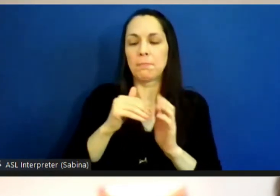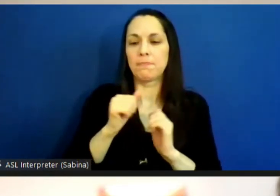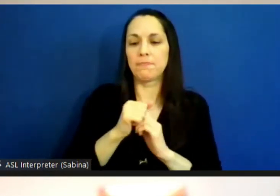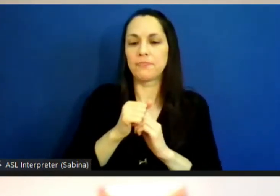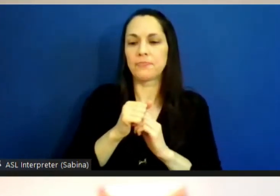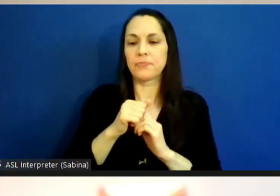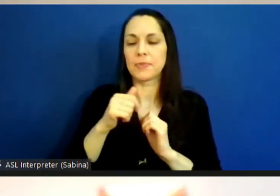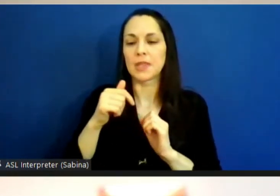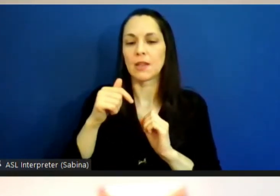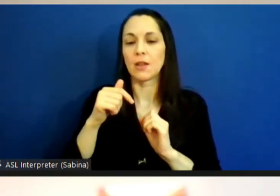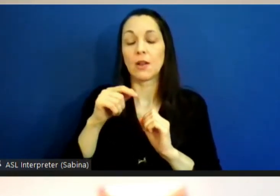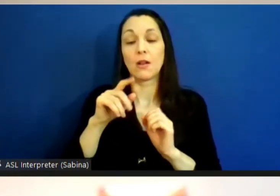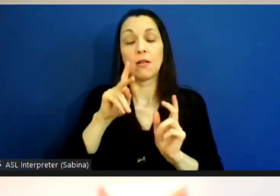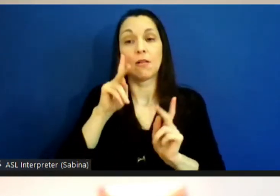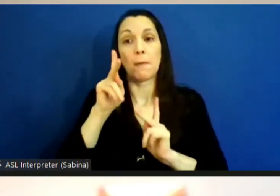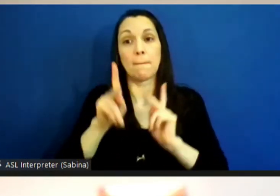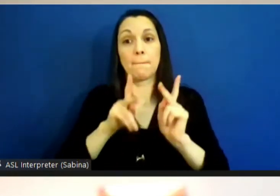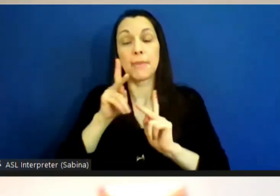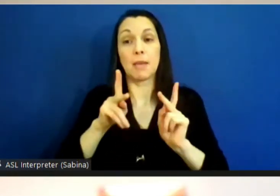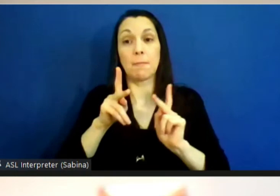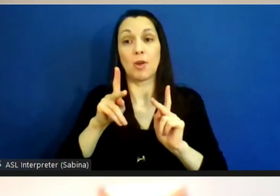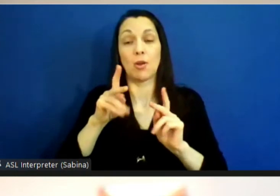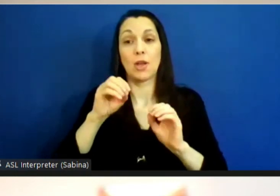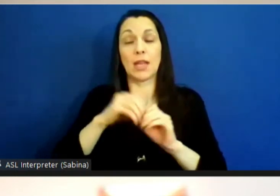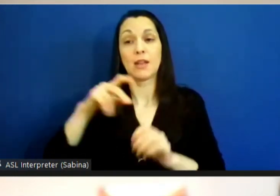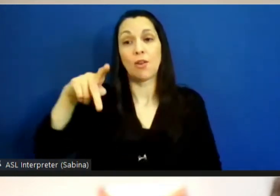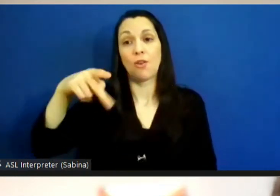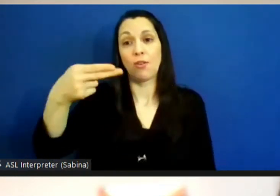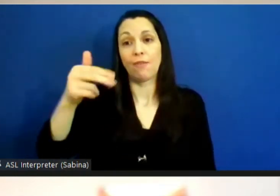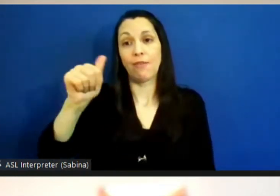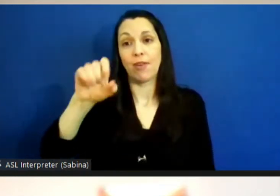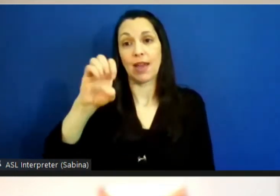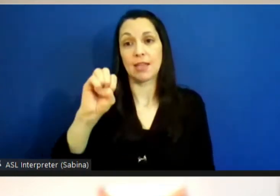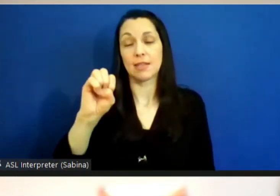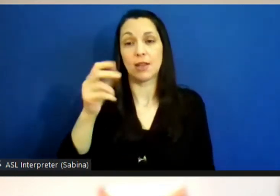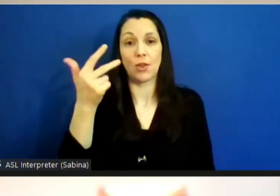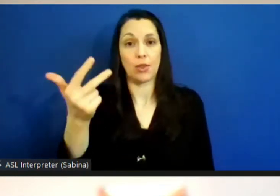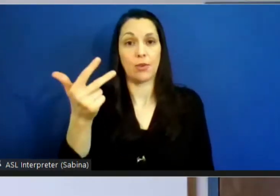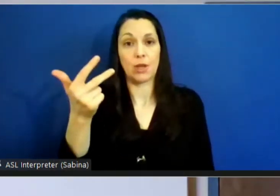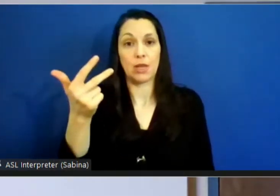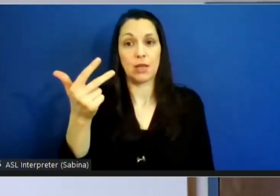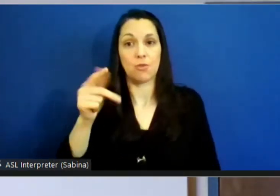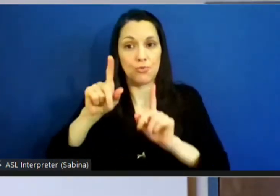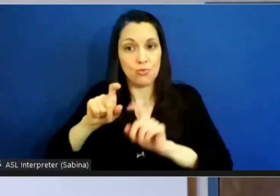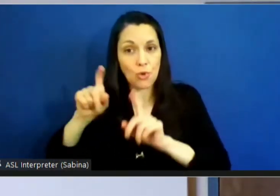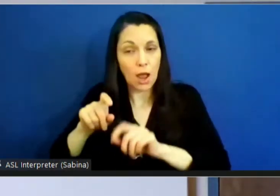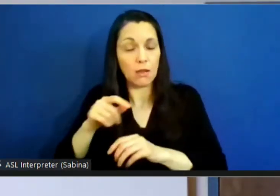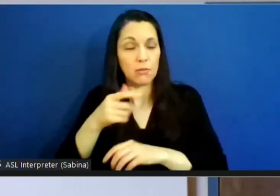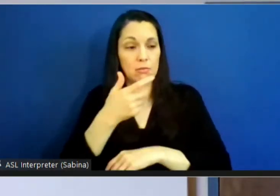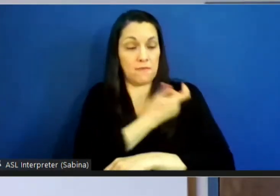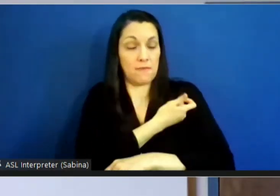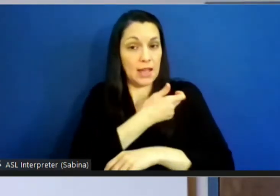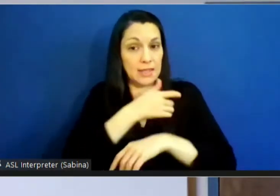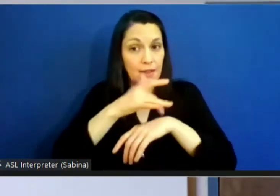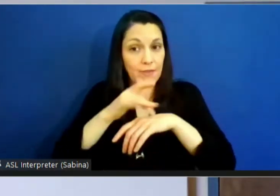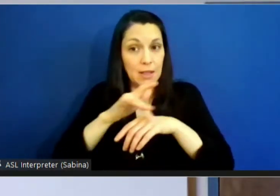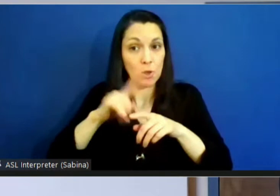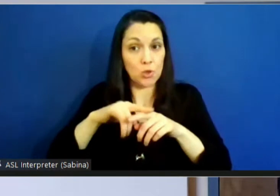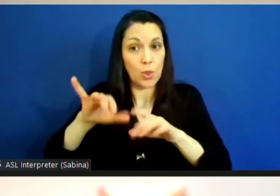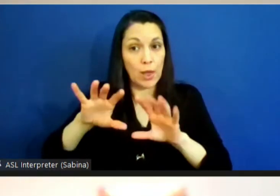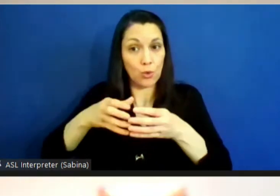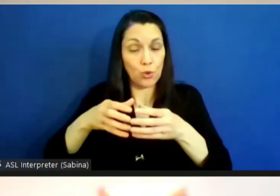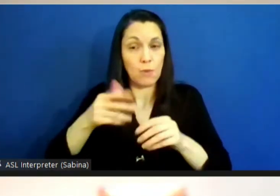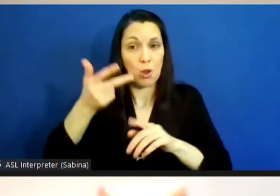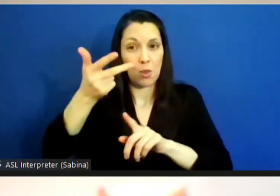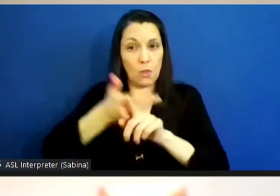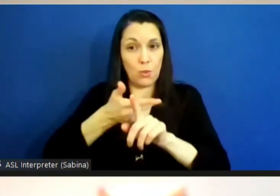at those people who are in the phase 3 trials and had the vaccines available to them 3 months